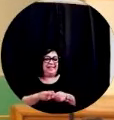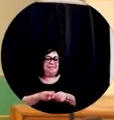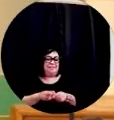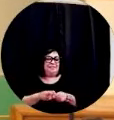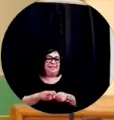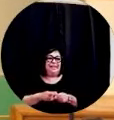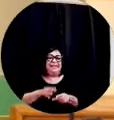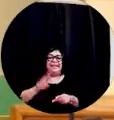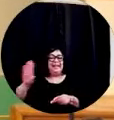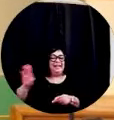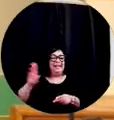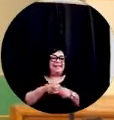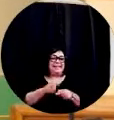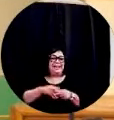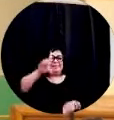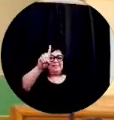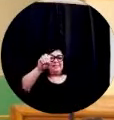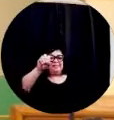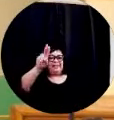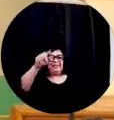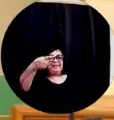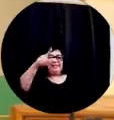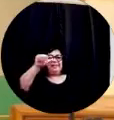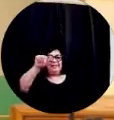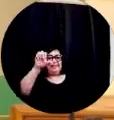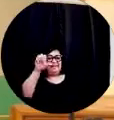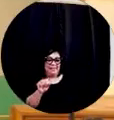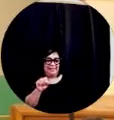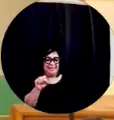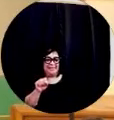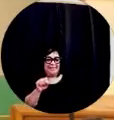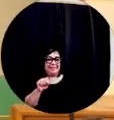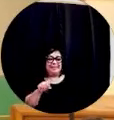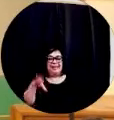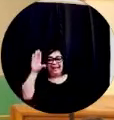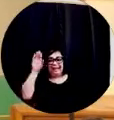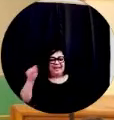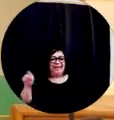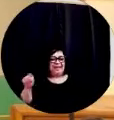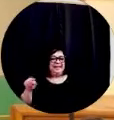give me a D, but for those of you that don't know, he looked just like my daddy.